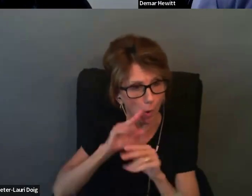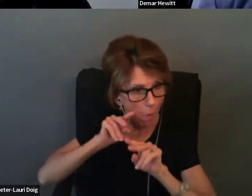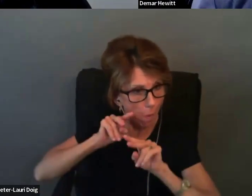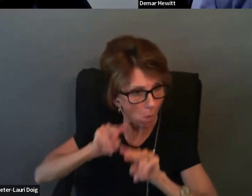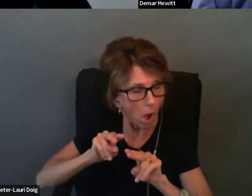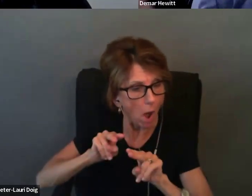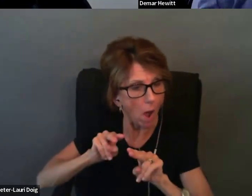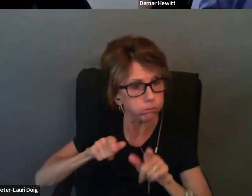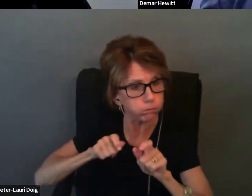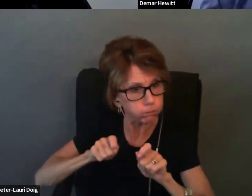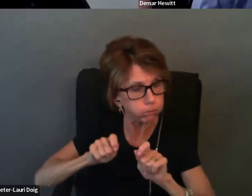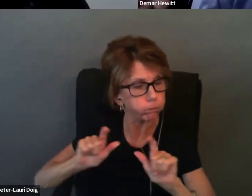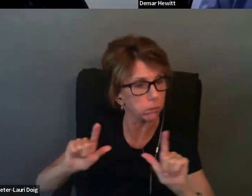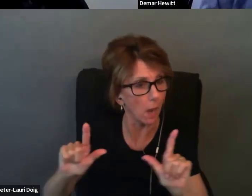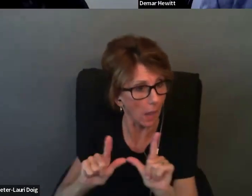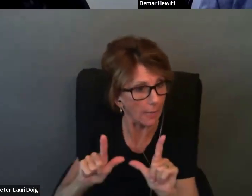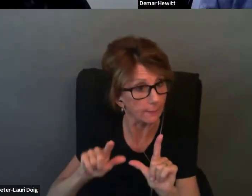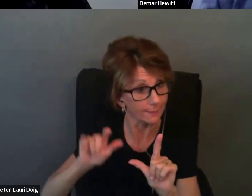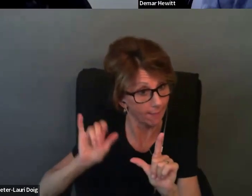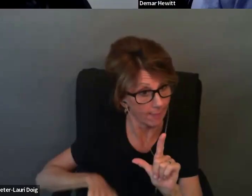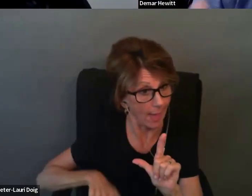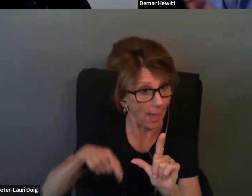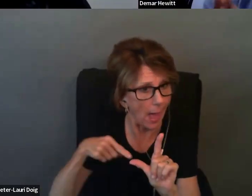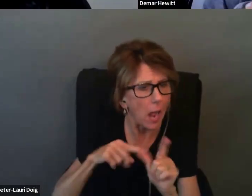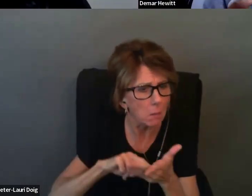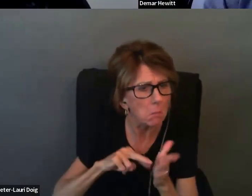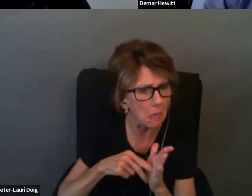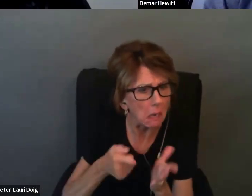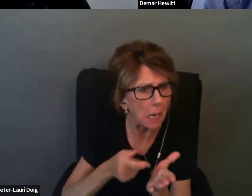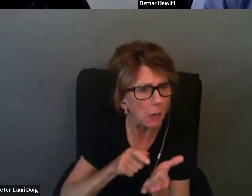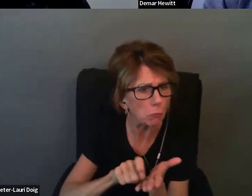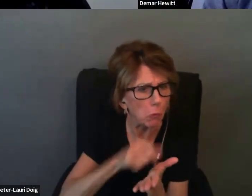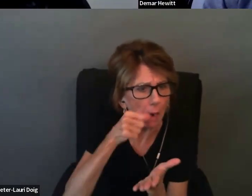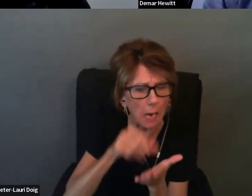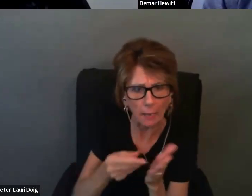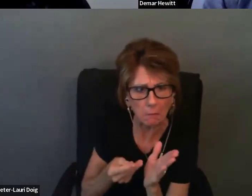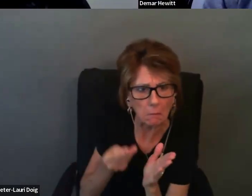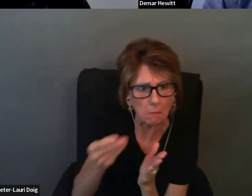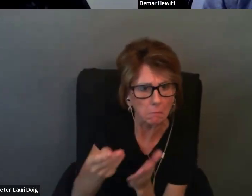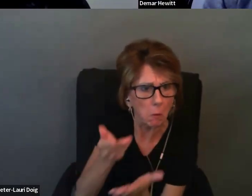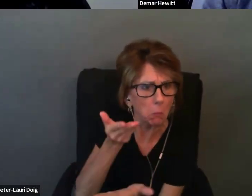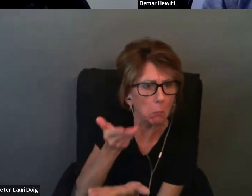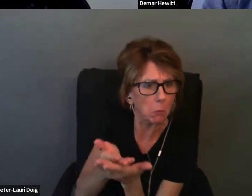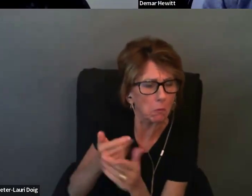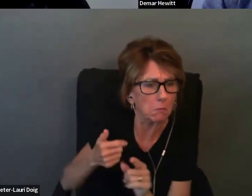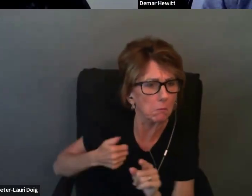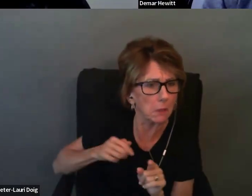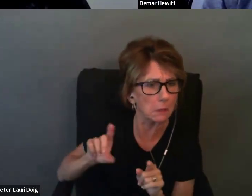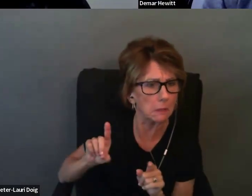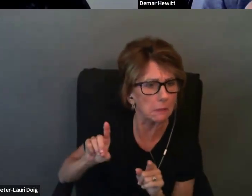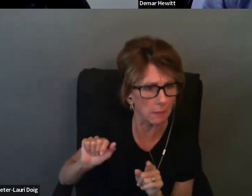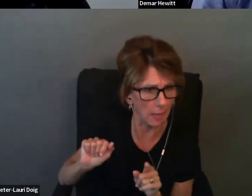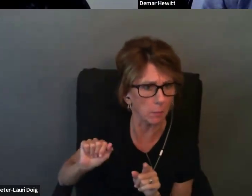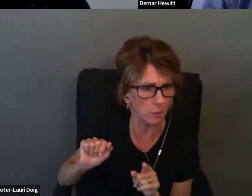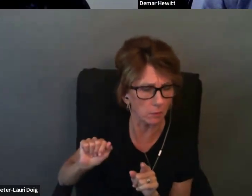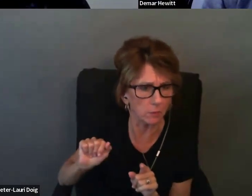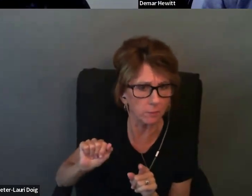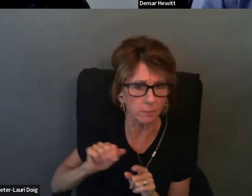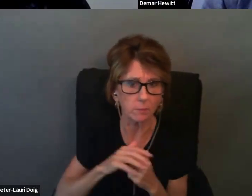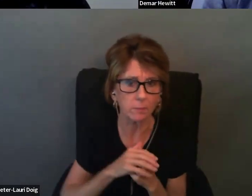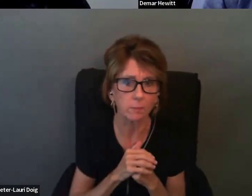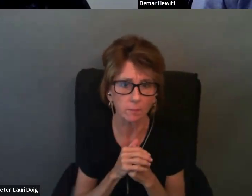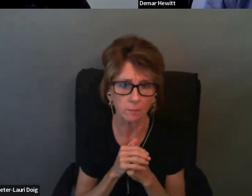give some evidence towards your disability. Now, remember, the person that is best placed to give